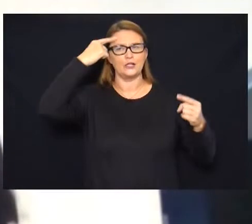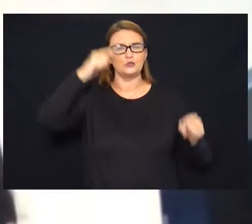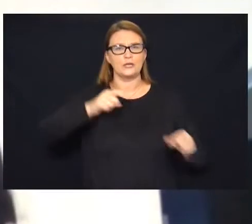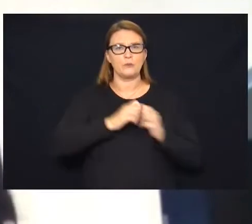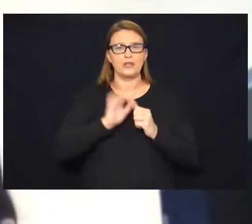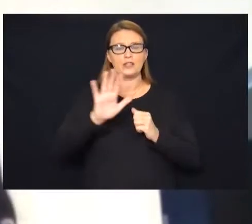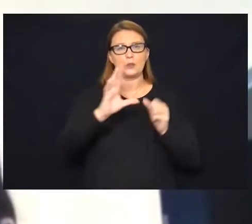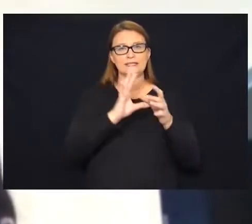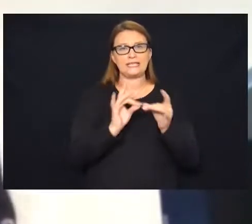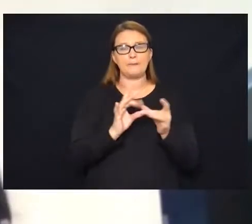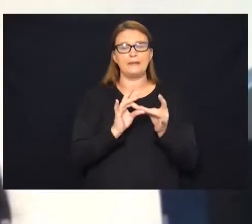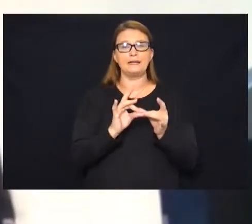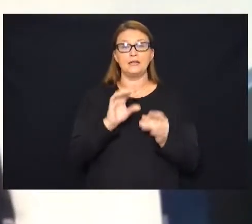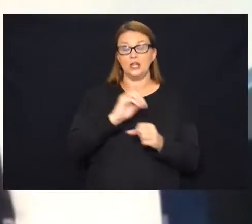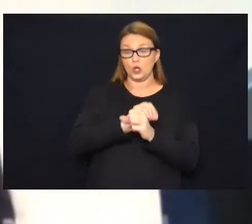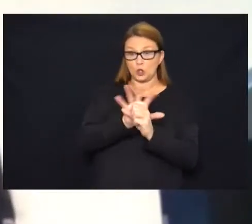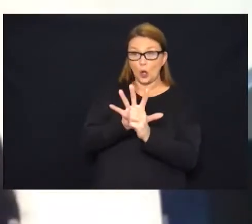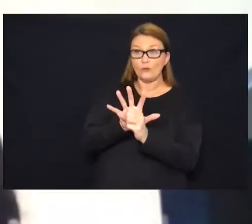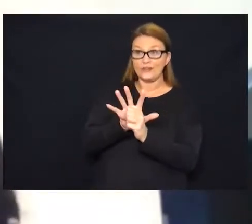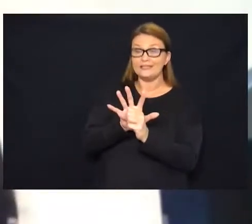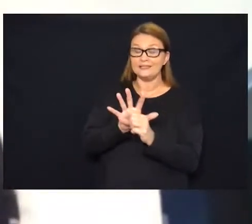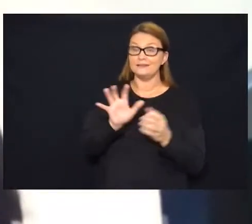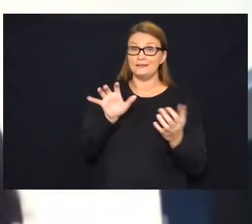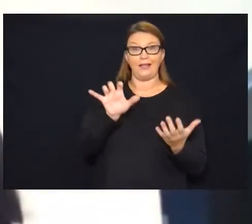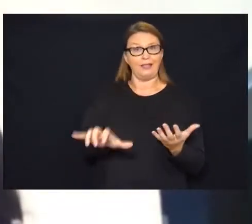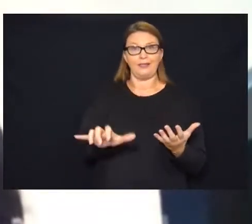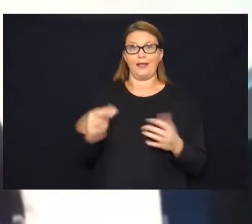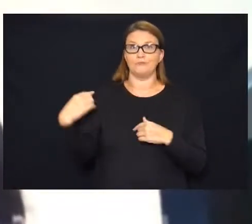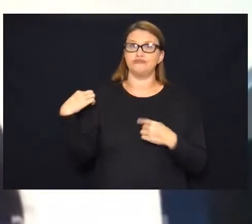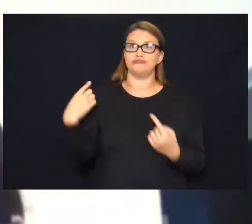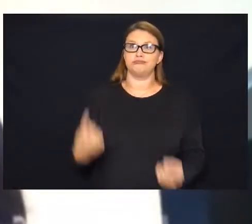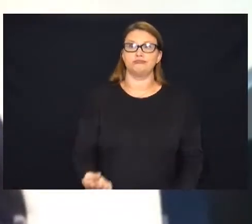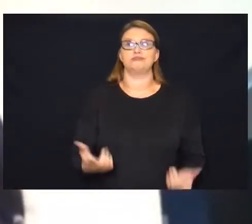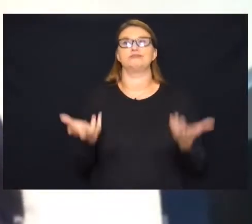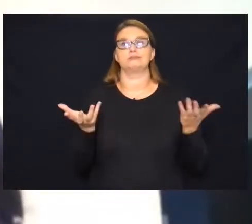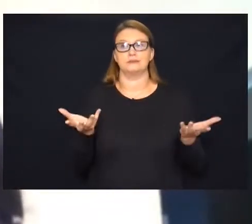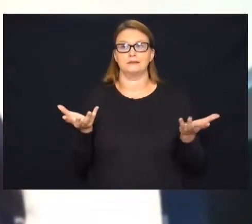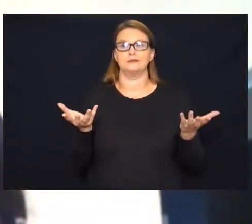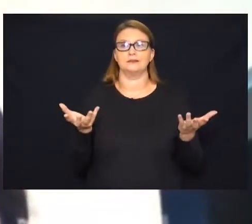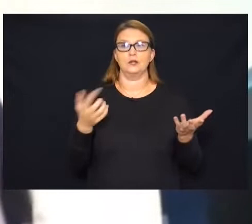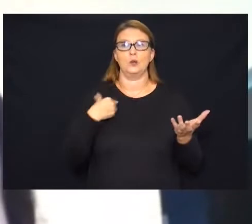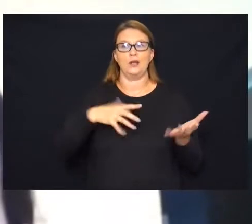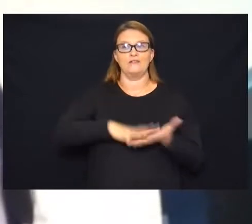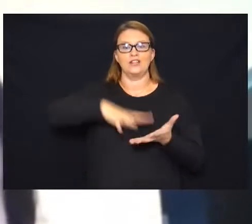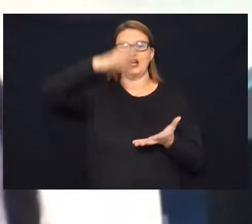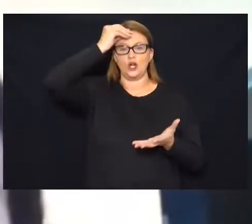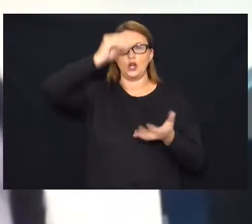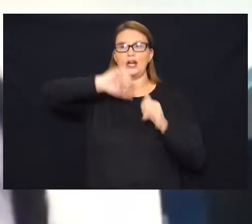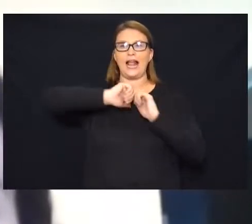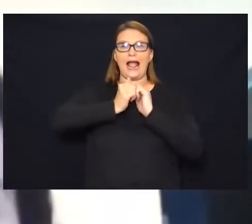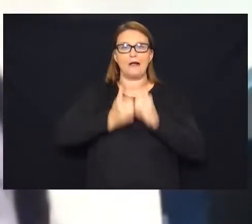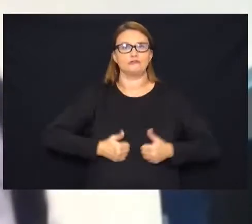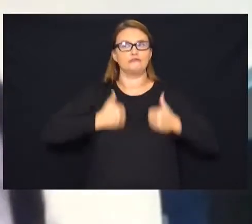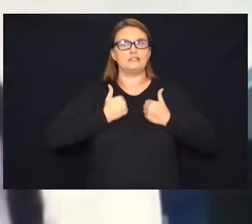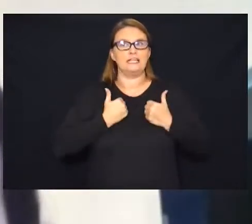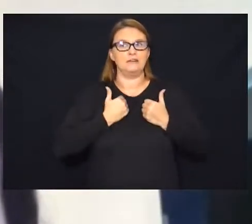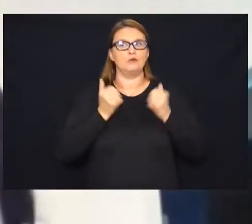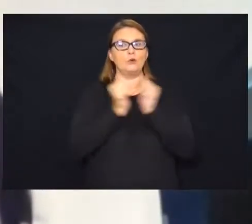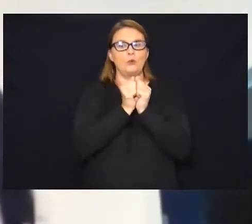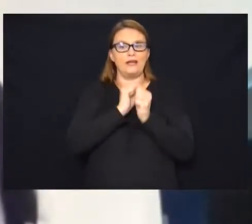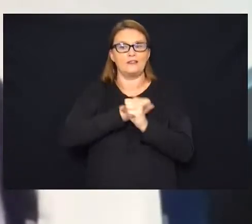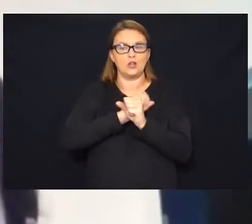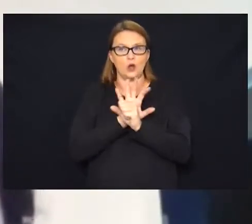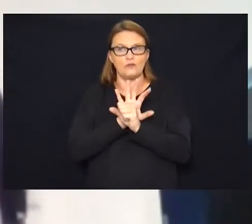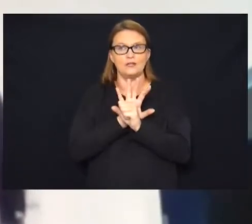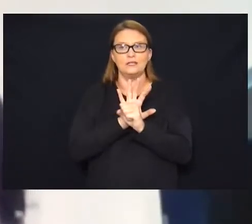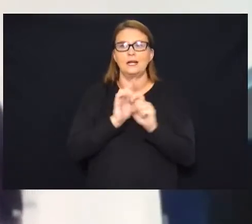statement. You know, COVID-19 is going to be around and we need to learn to adjust to it, but we also have to take advantage of everything we